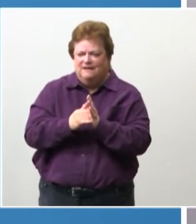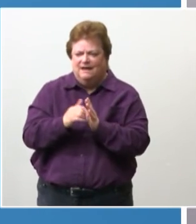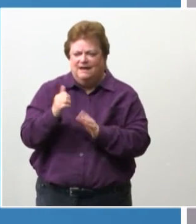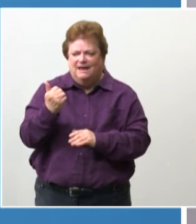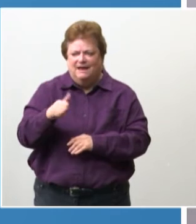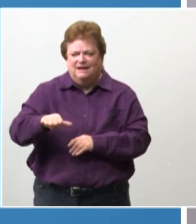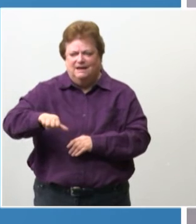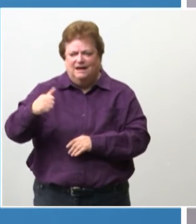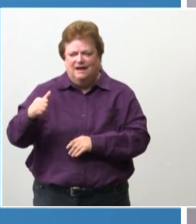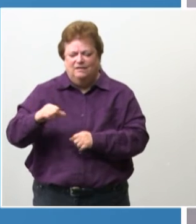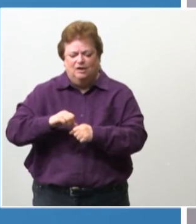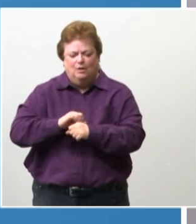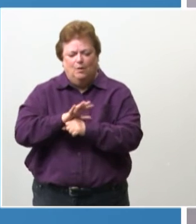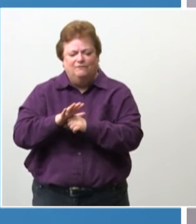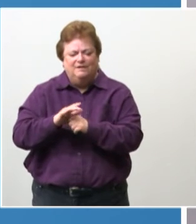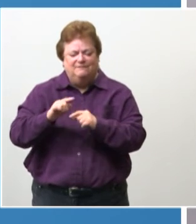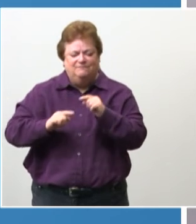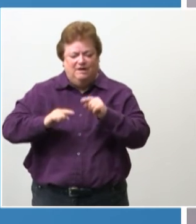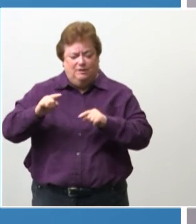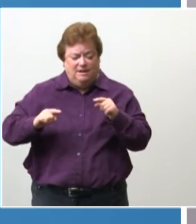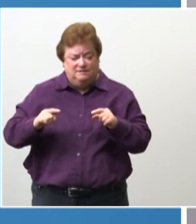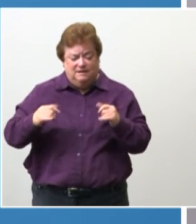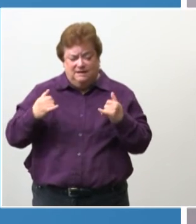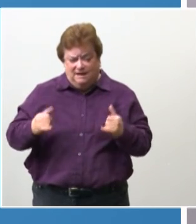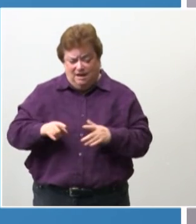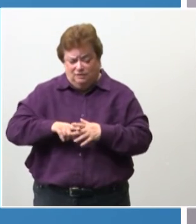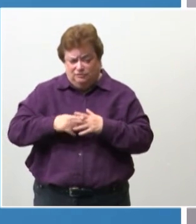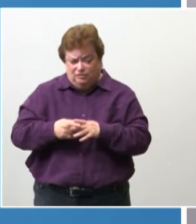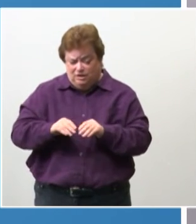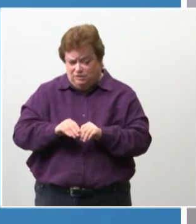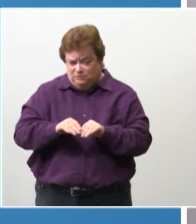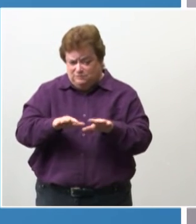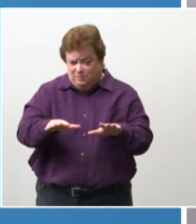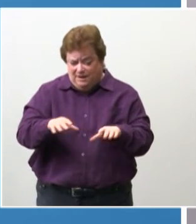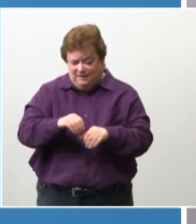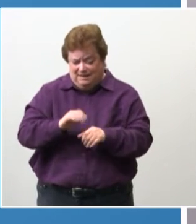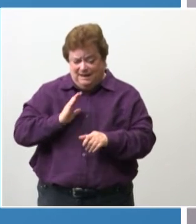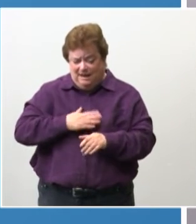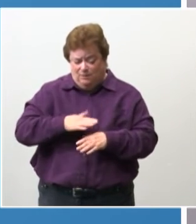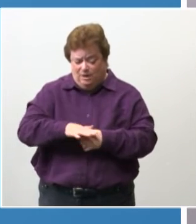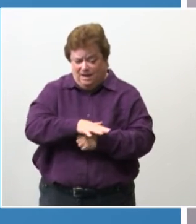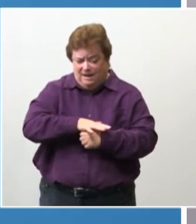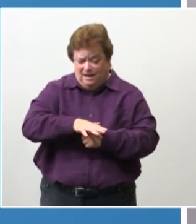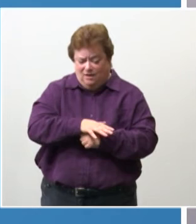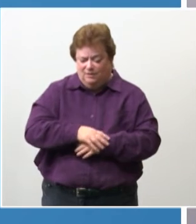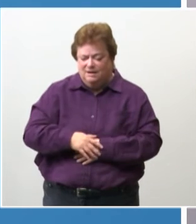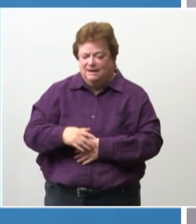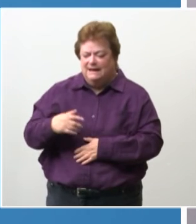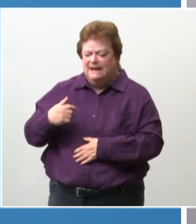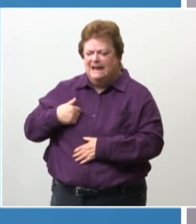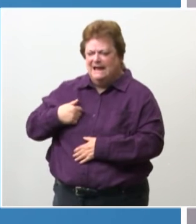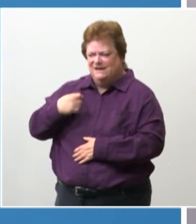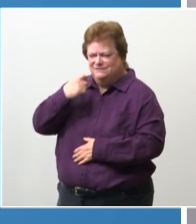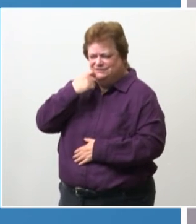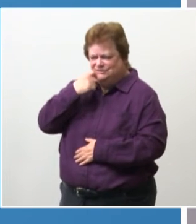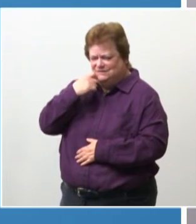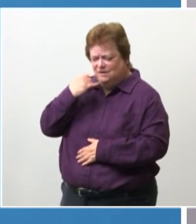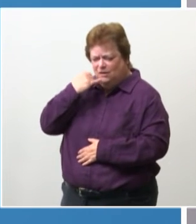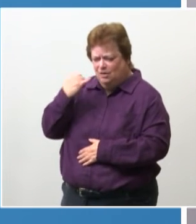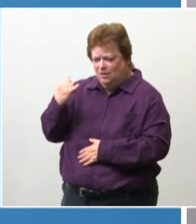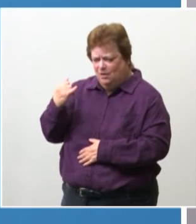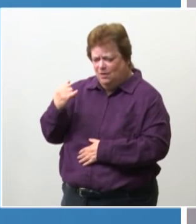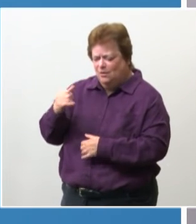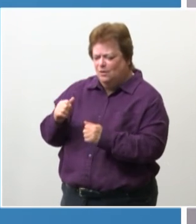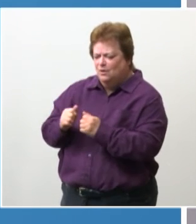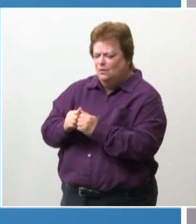other COVID-19 variants are spreading toward our area? I was just on a call with